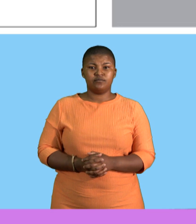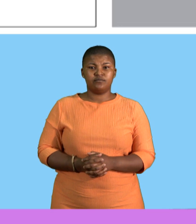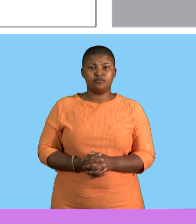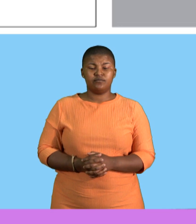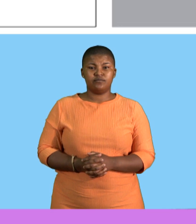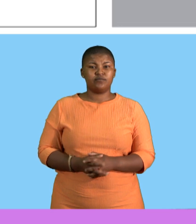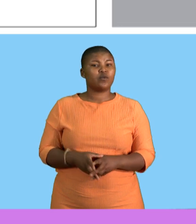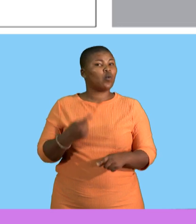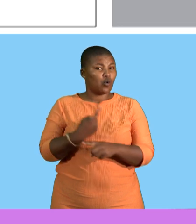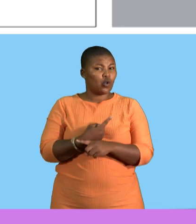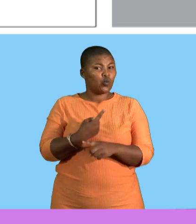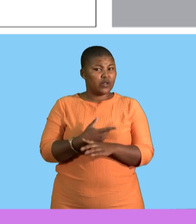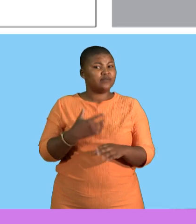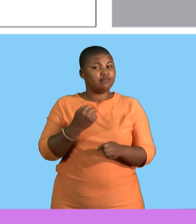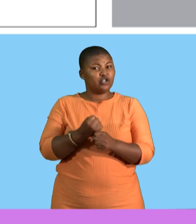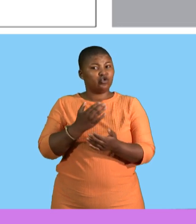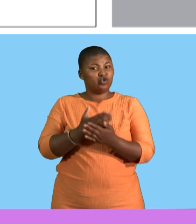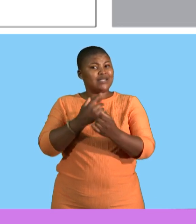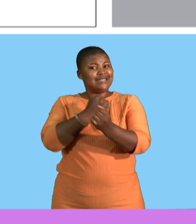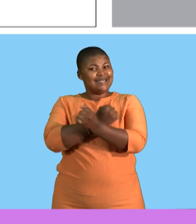times scale.